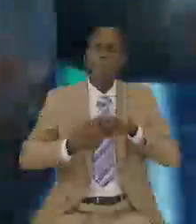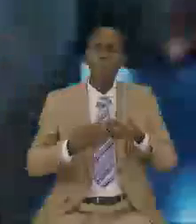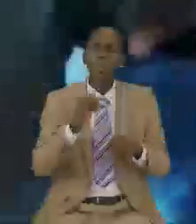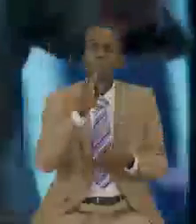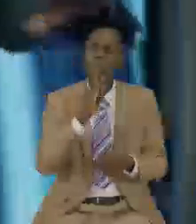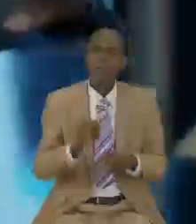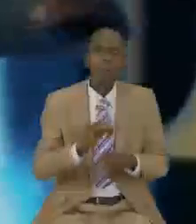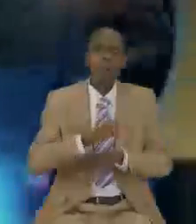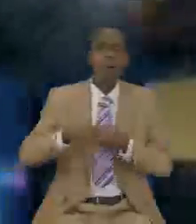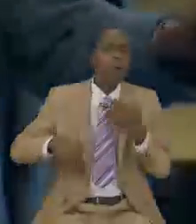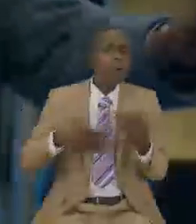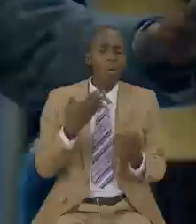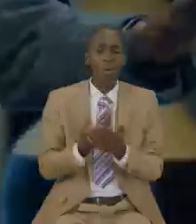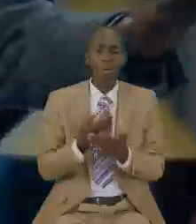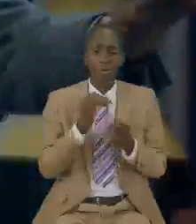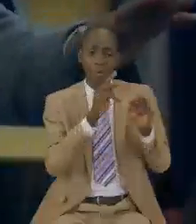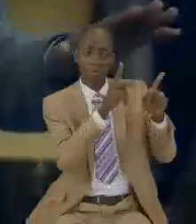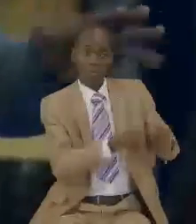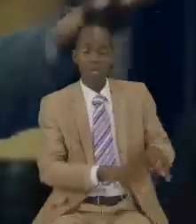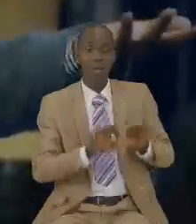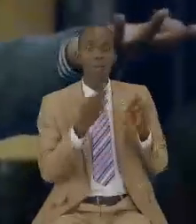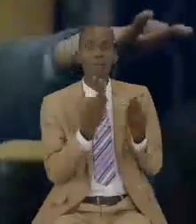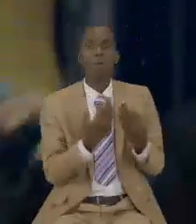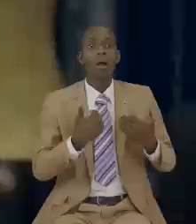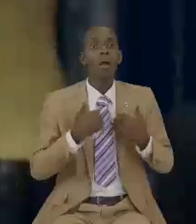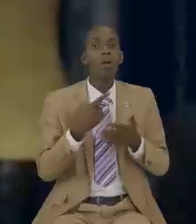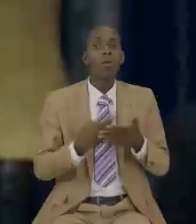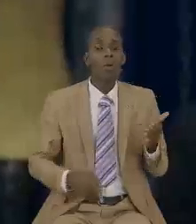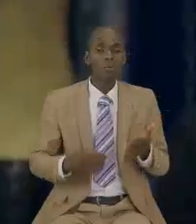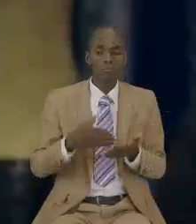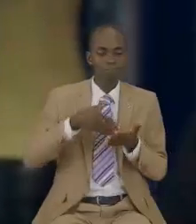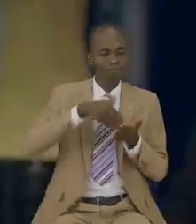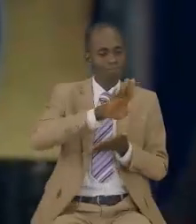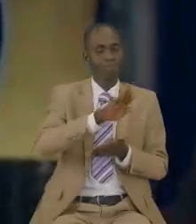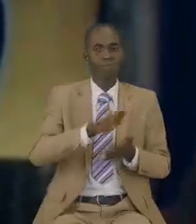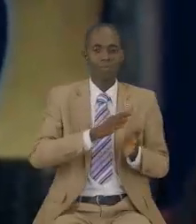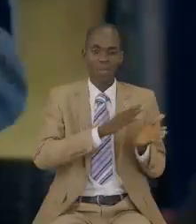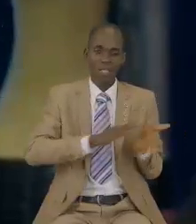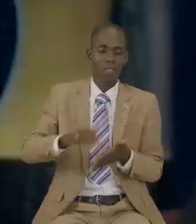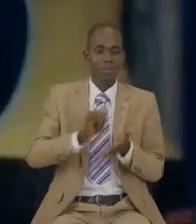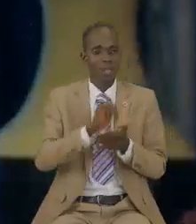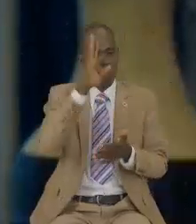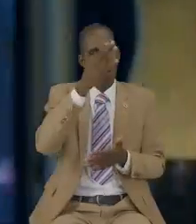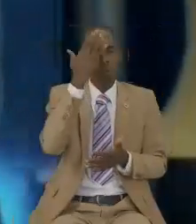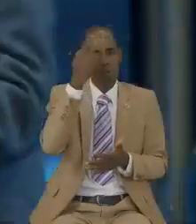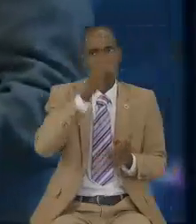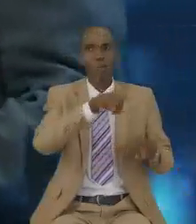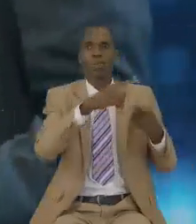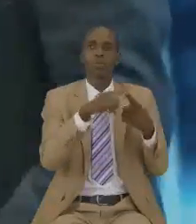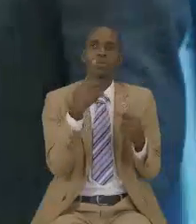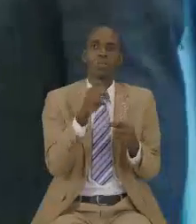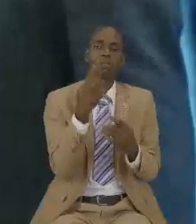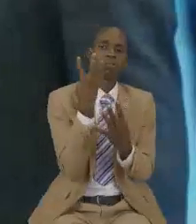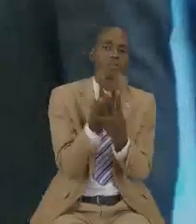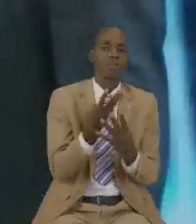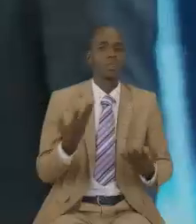the members of the family, they have rejected him now because he went to the prison. The only challenge